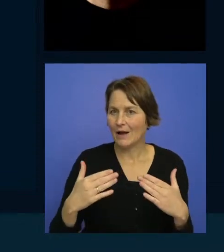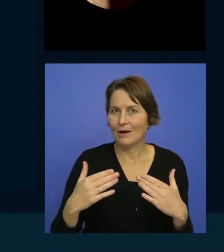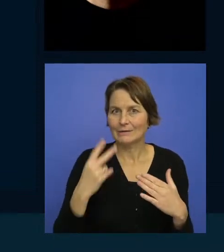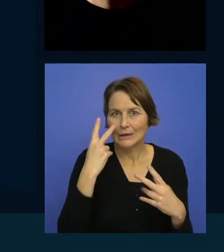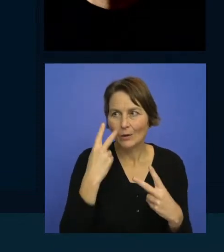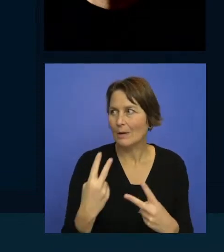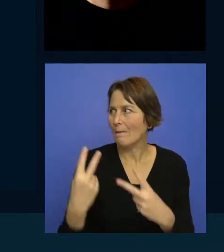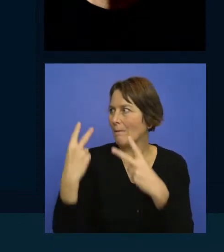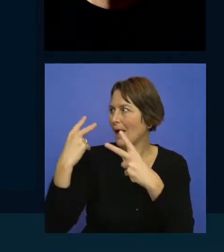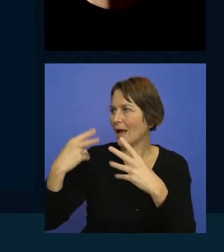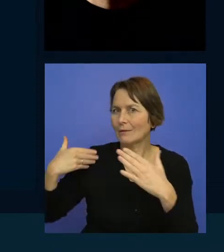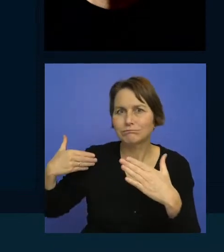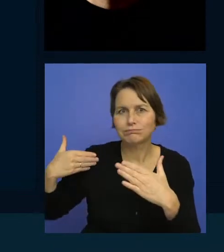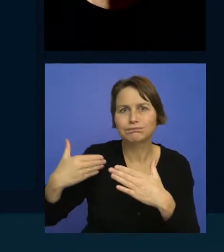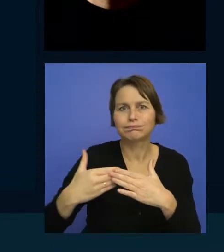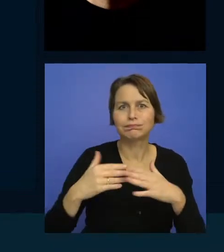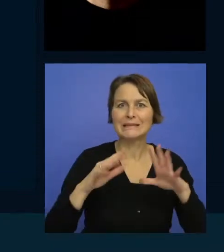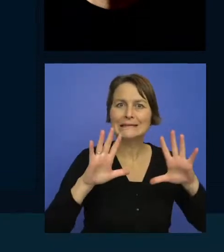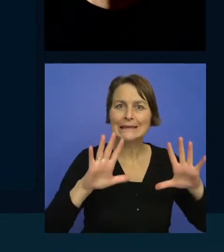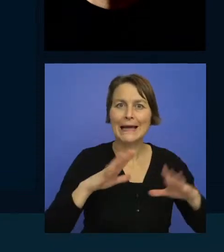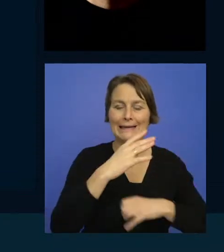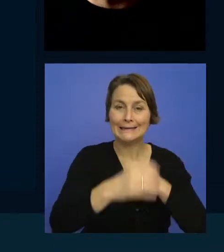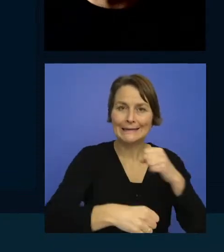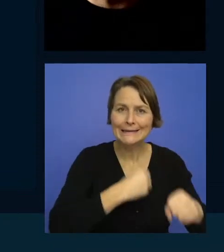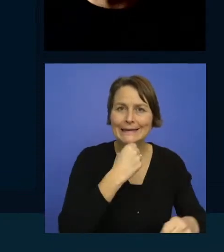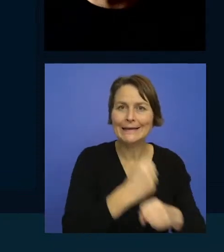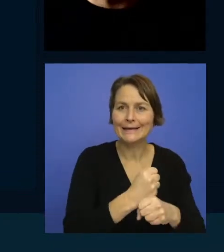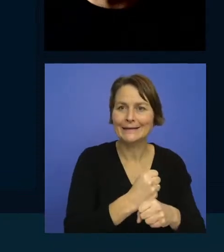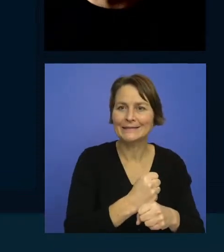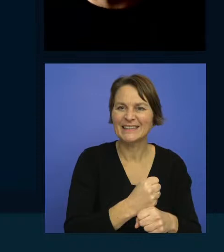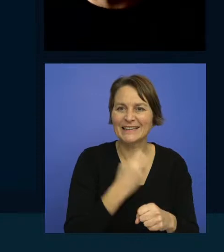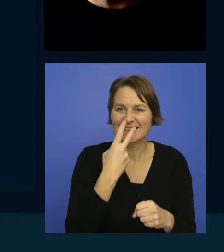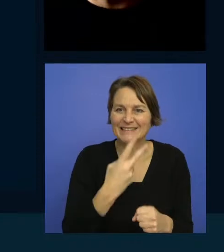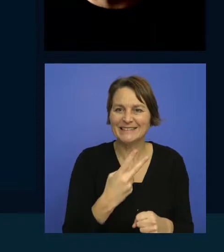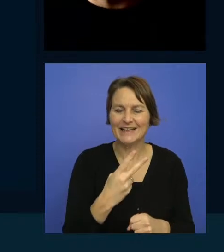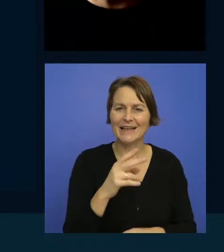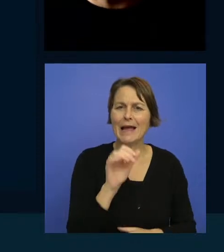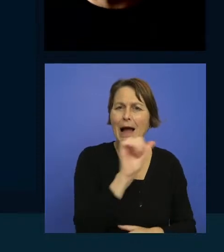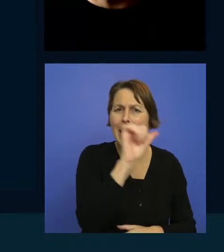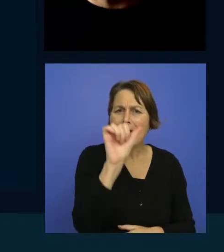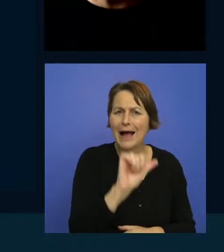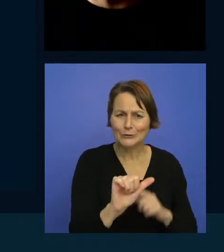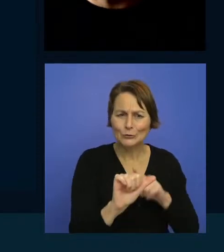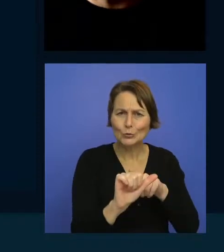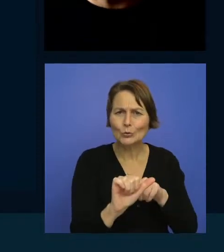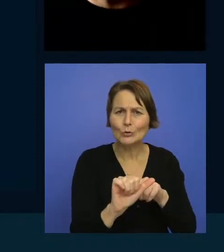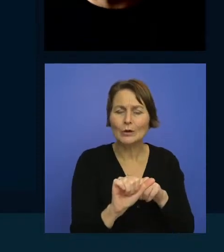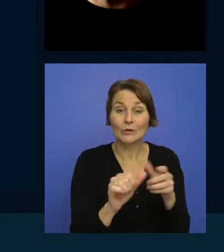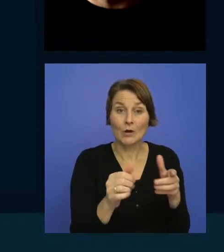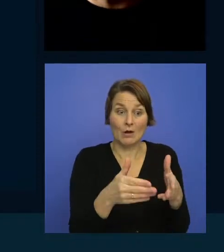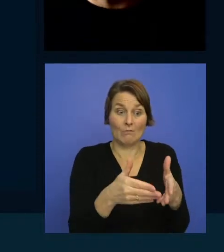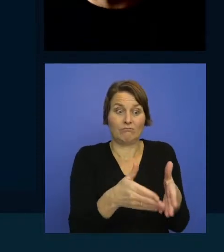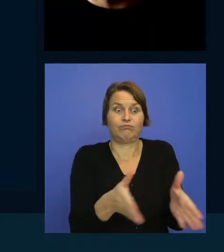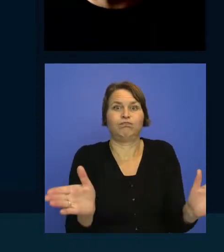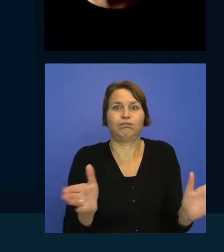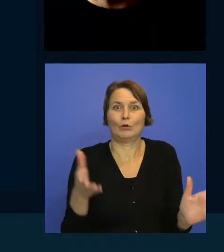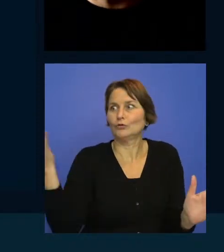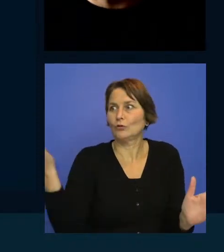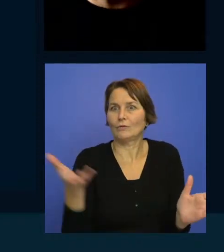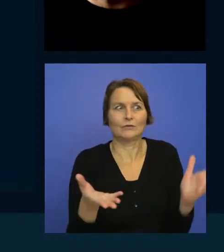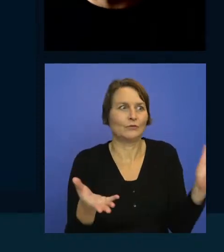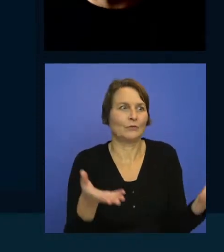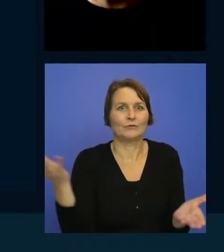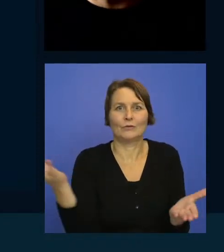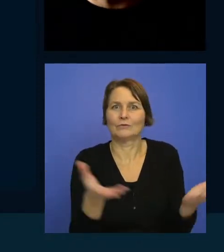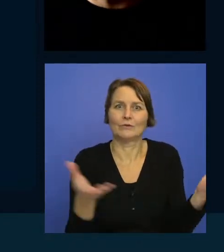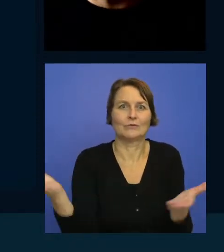last 10 years, where in Azure, just the breadth of the services that we support, of course, SQL Server continues to be a pretty strategic investment for